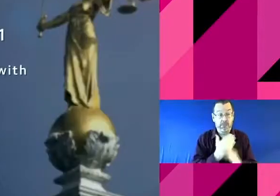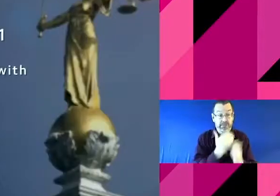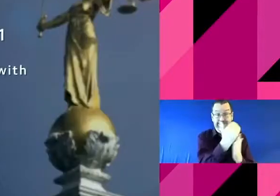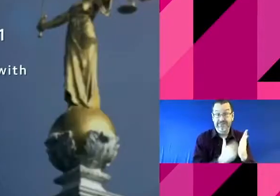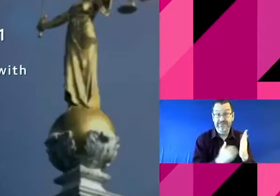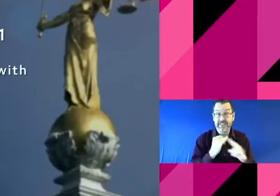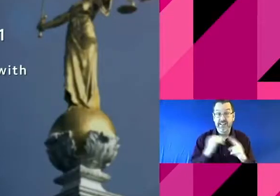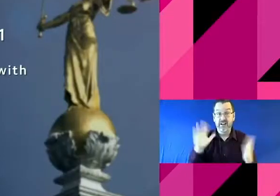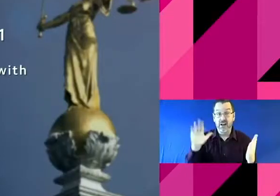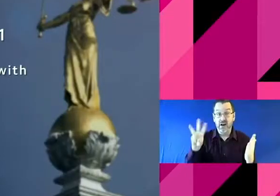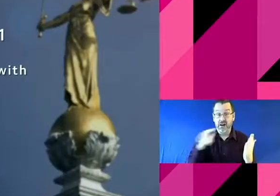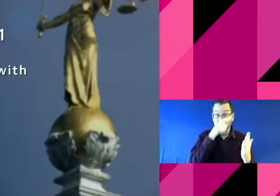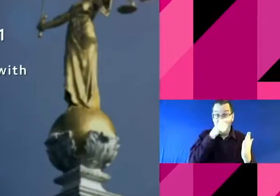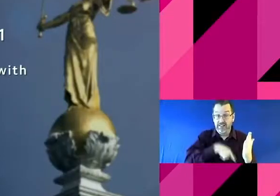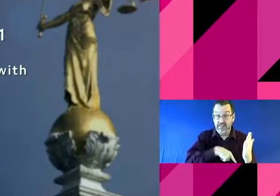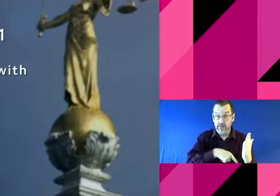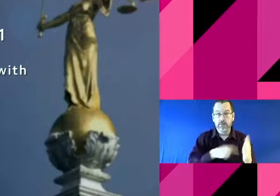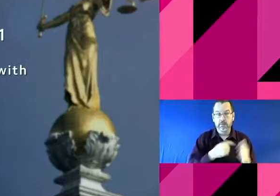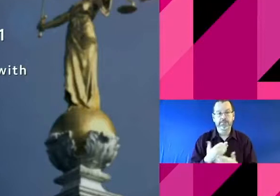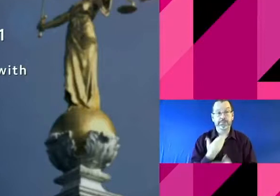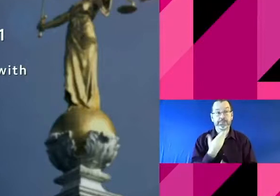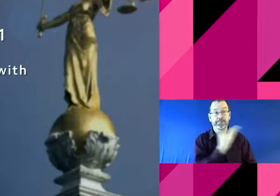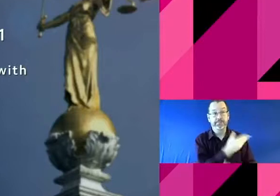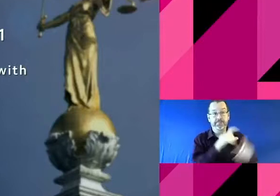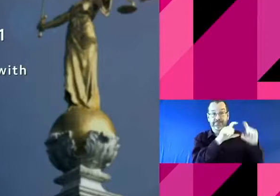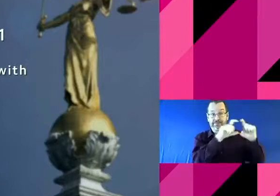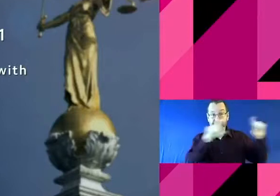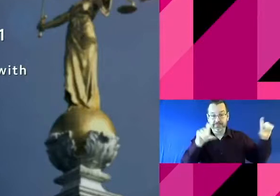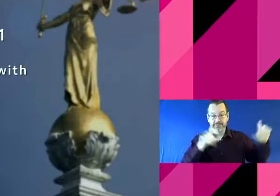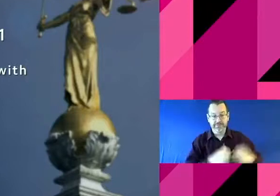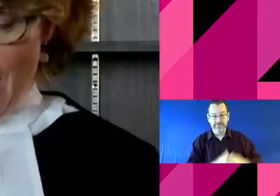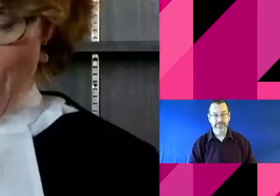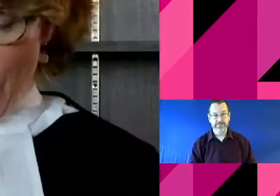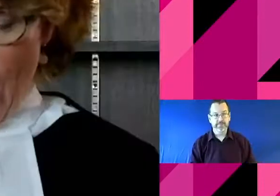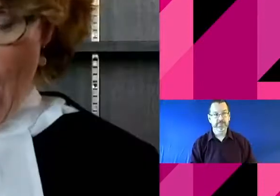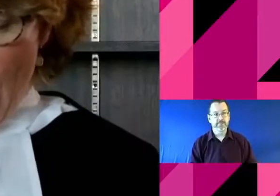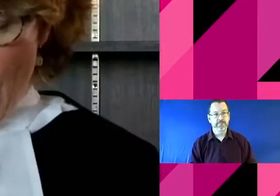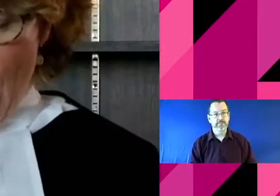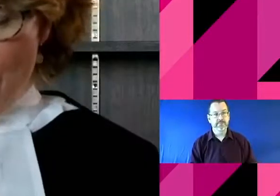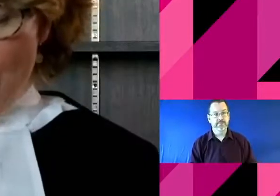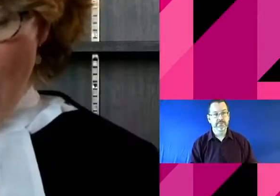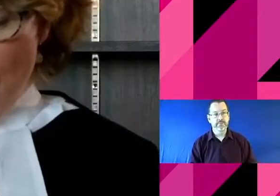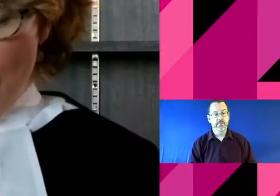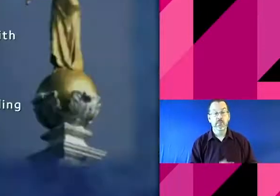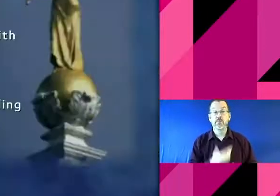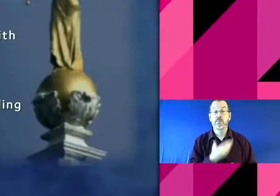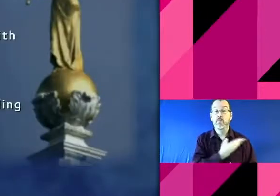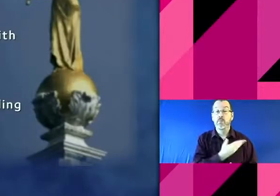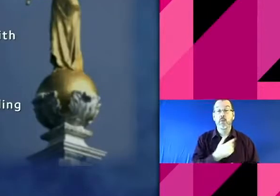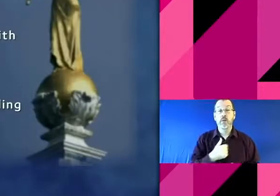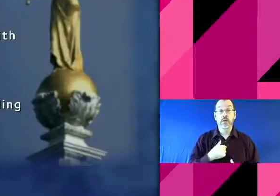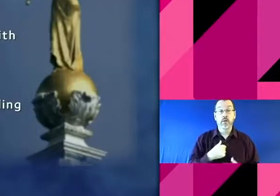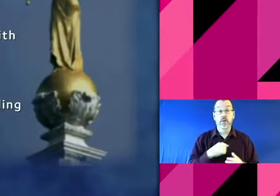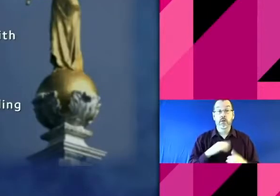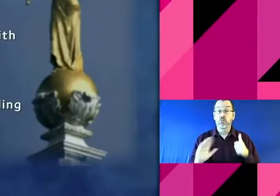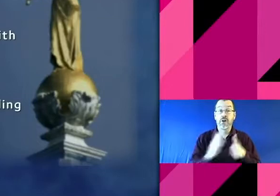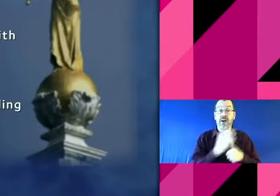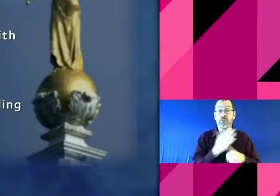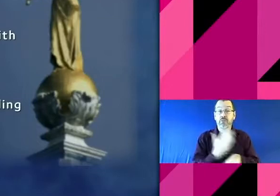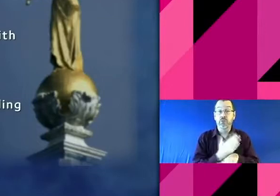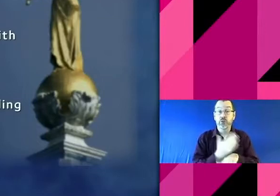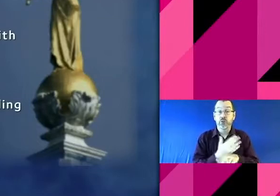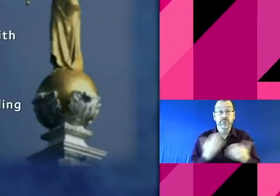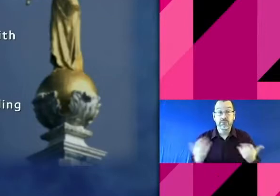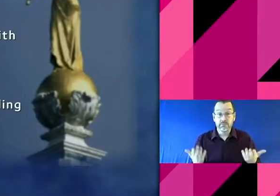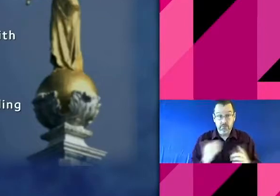Intermediaries facilitate communication with witnesses and defendants who have communication needs. Their primary function is to improve